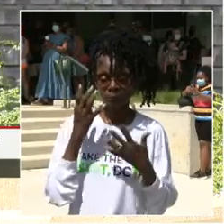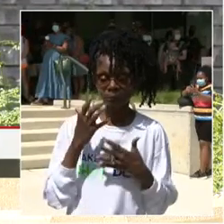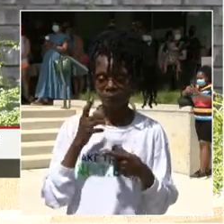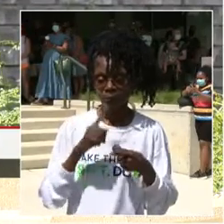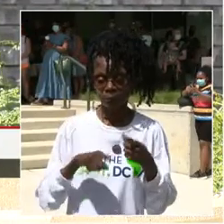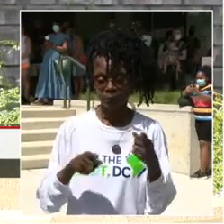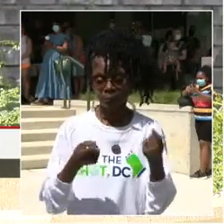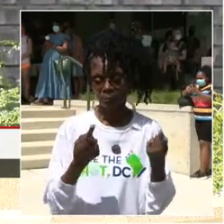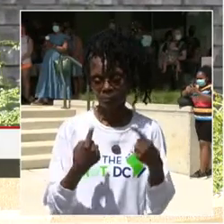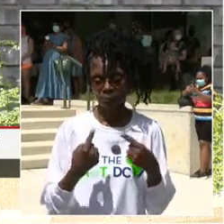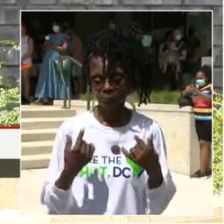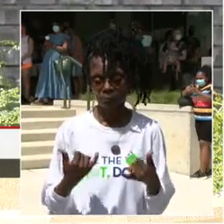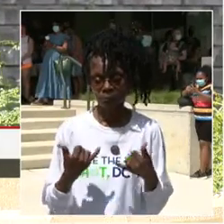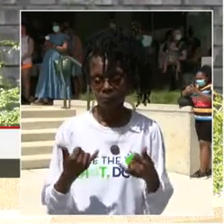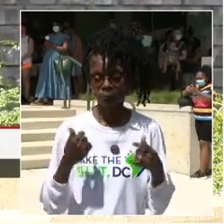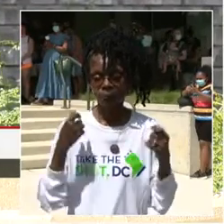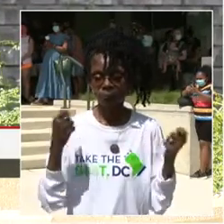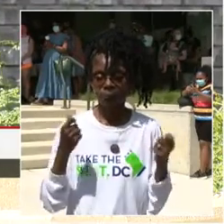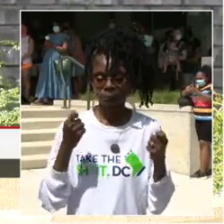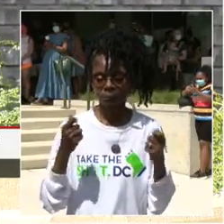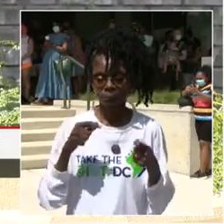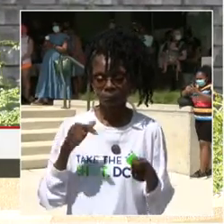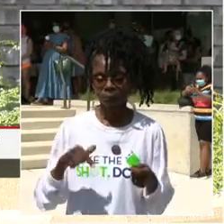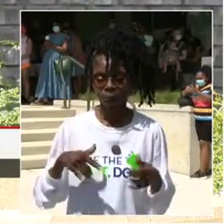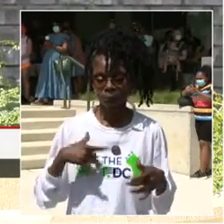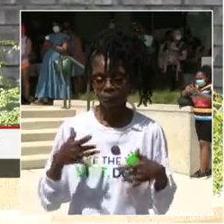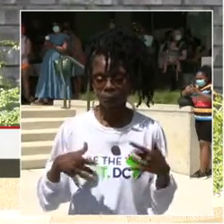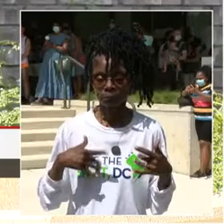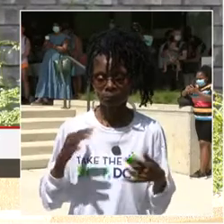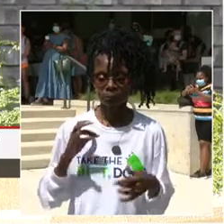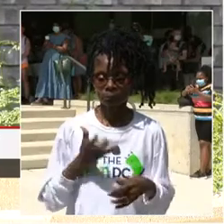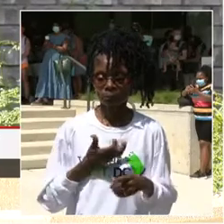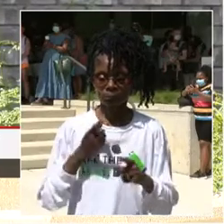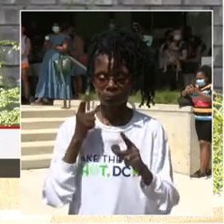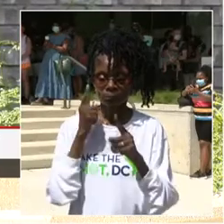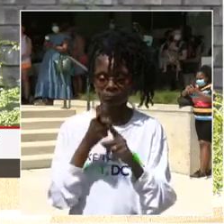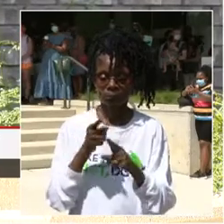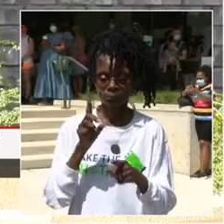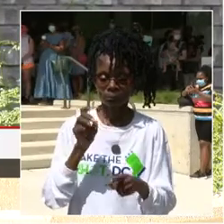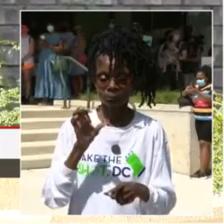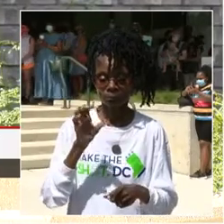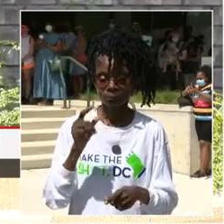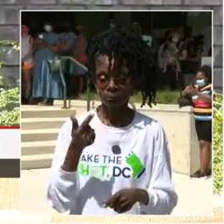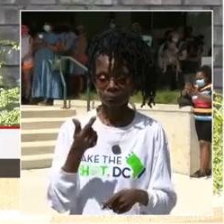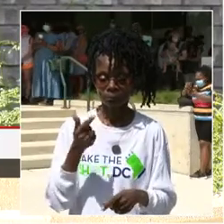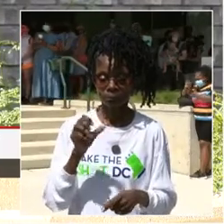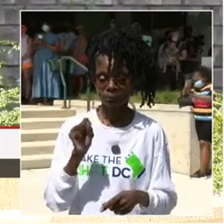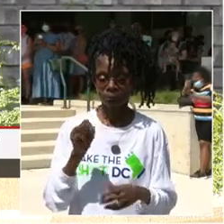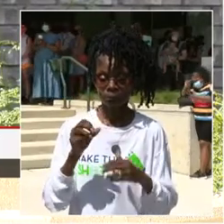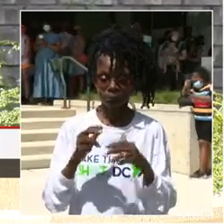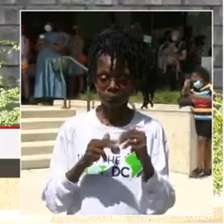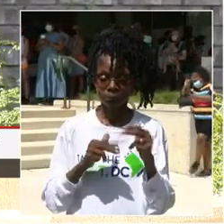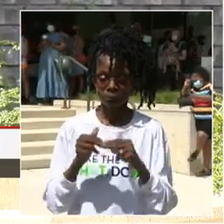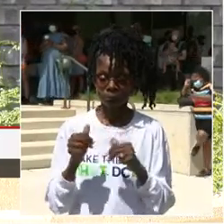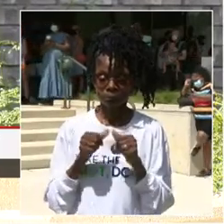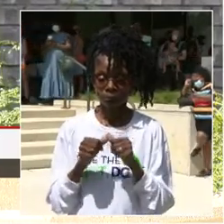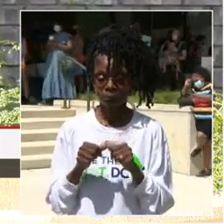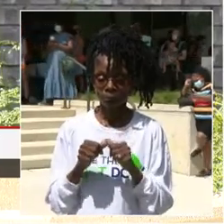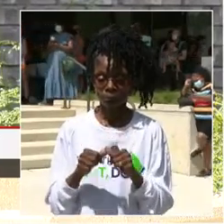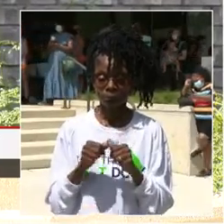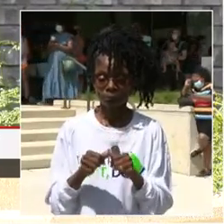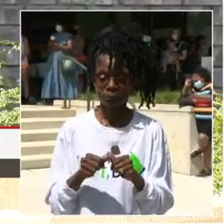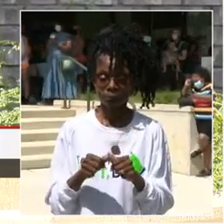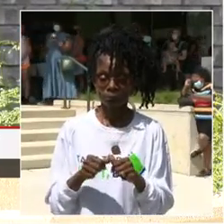event. Our mission at DGS is to build, maintain, and sustain the real estate portfolio of the District of